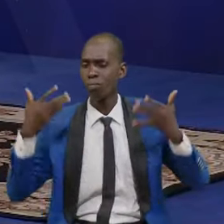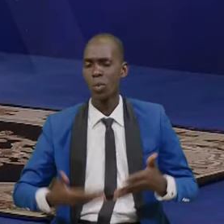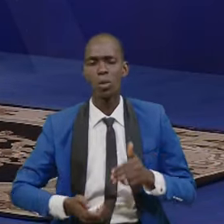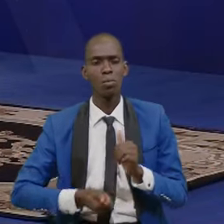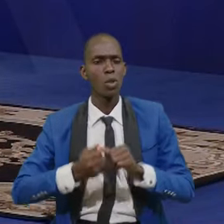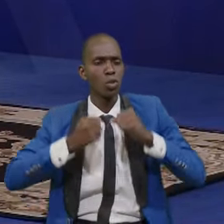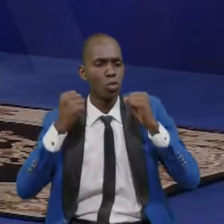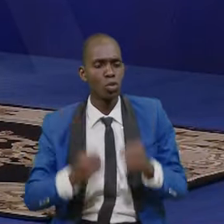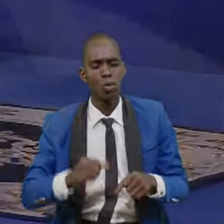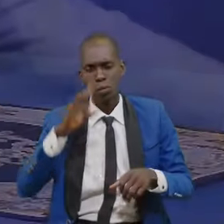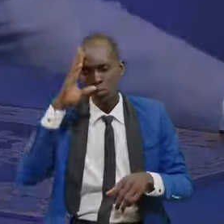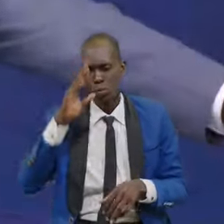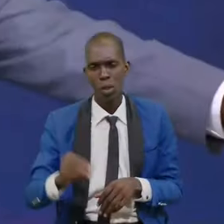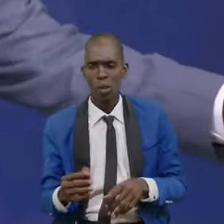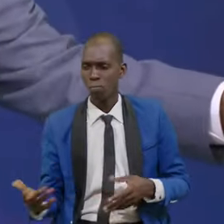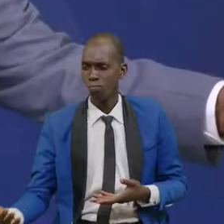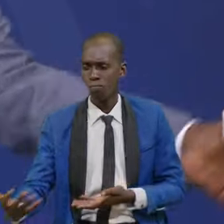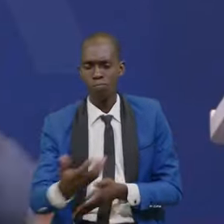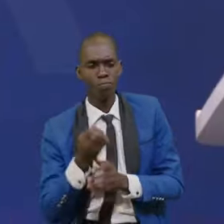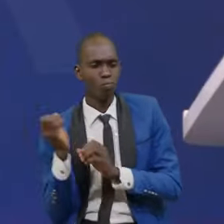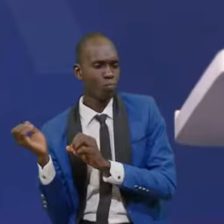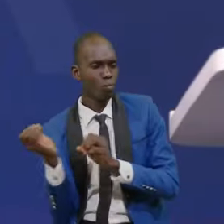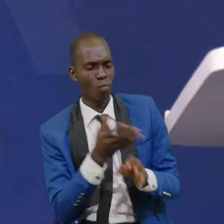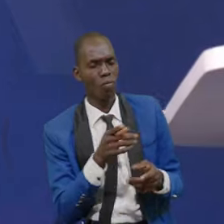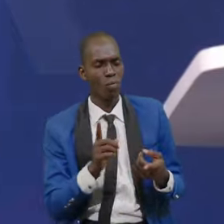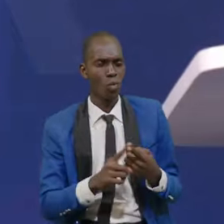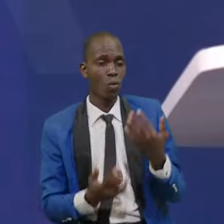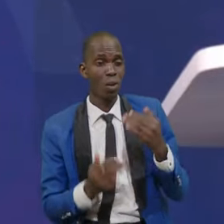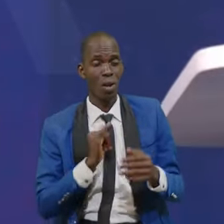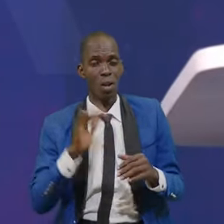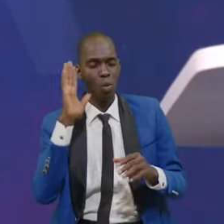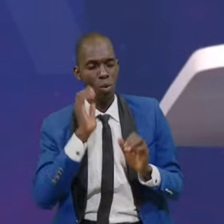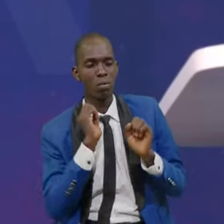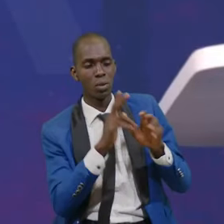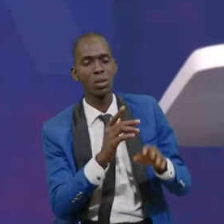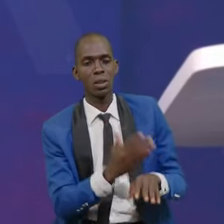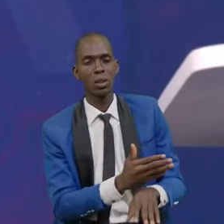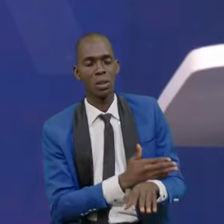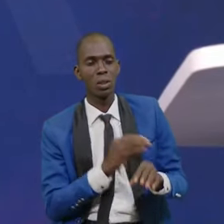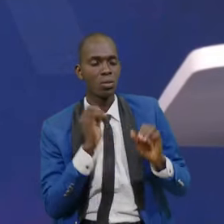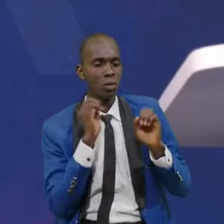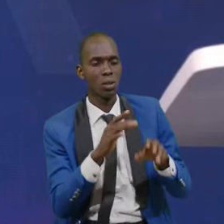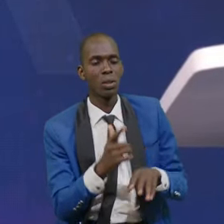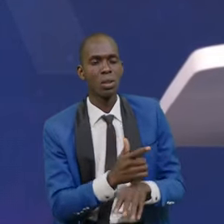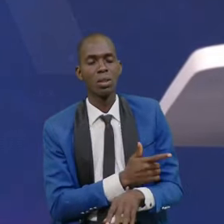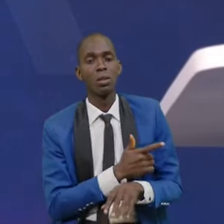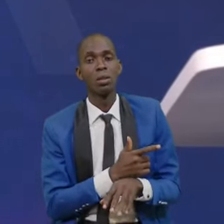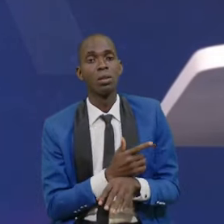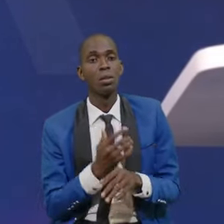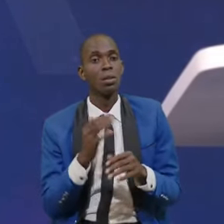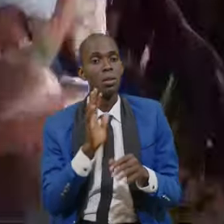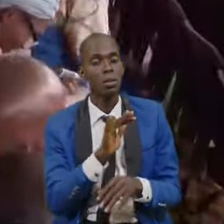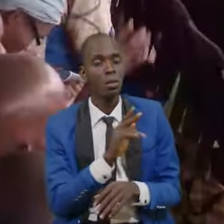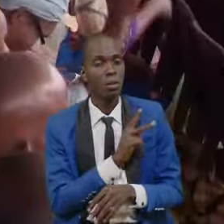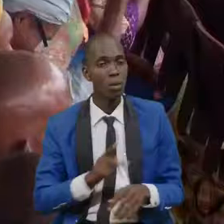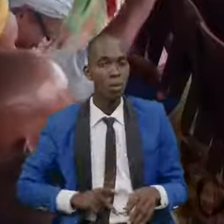his kingdom. Cast them there. I'll teach them a lesson. Nebuchadnezzar, heaven will teach you a